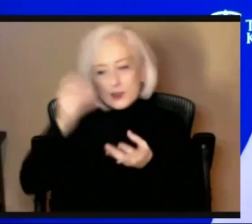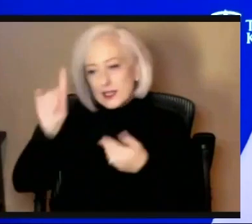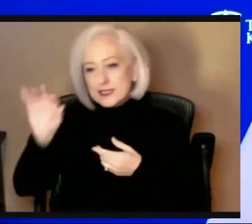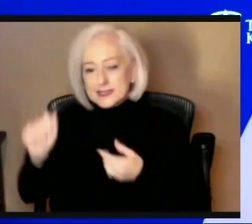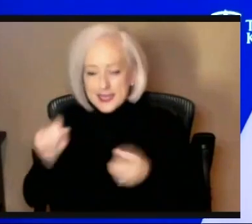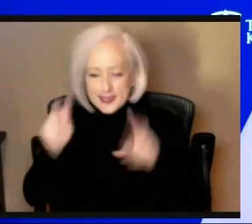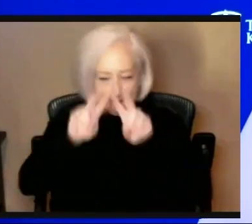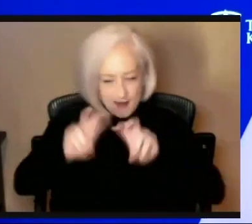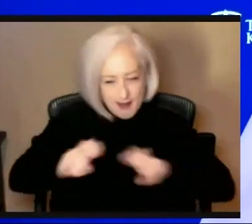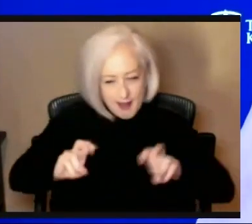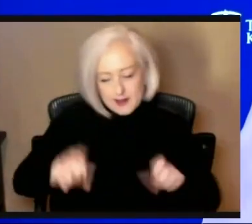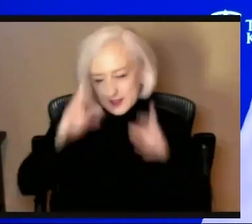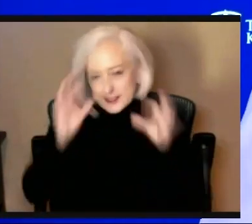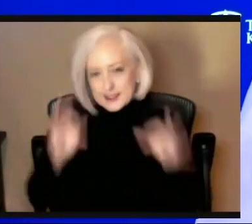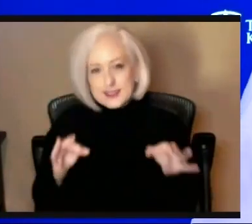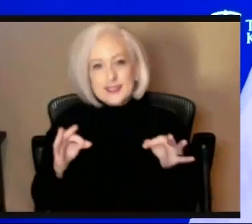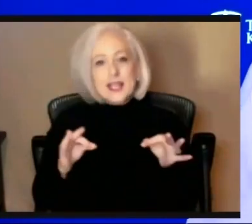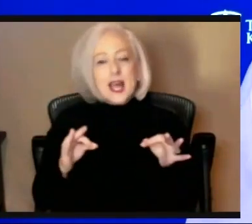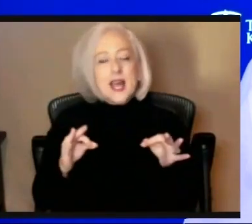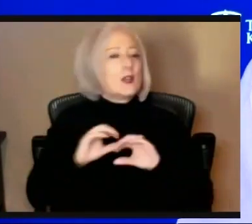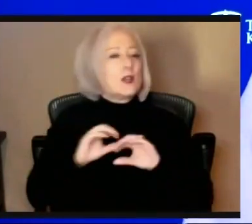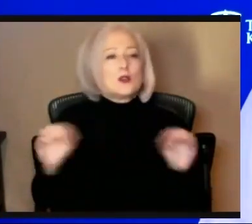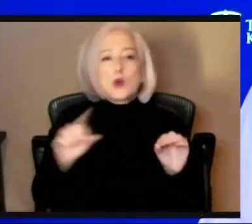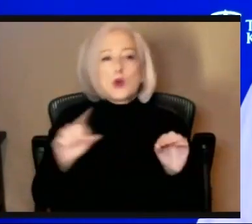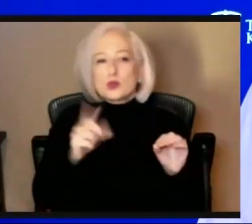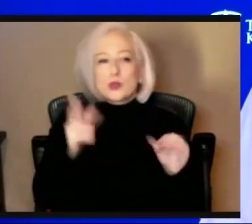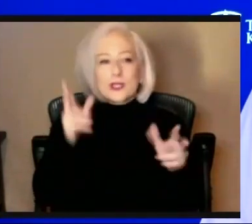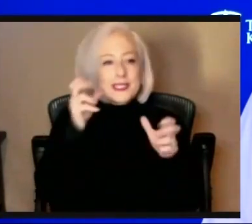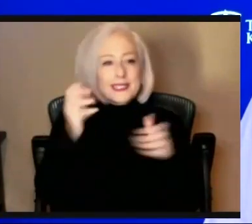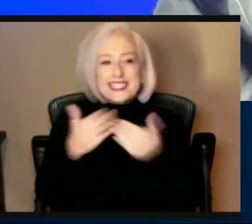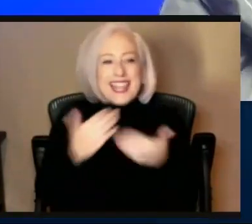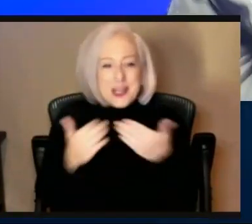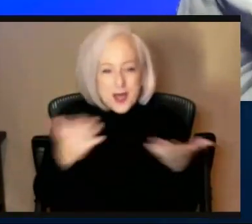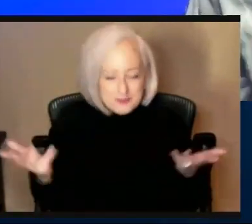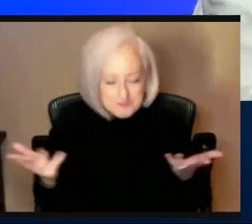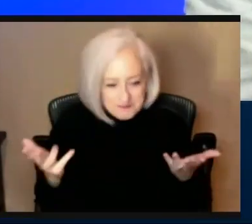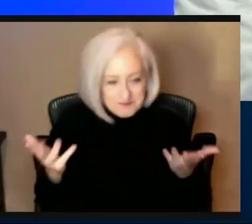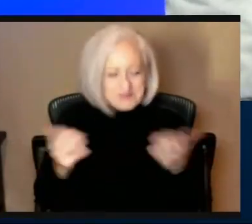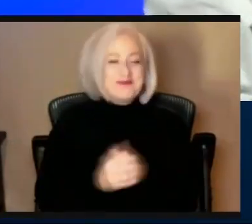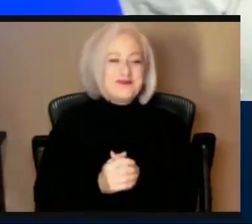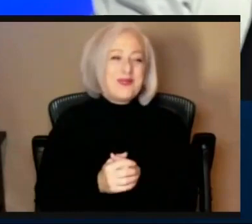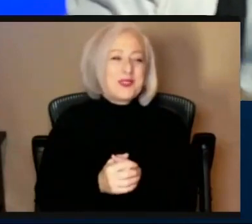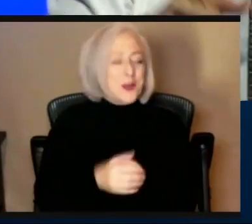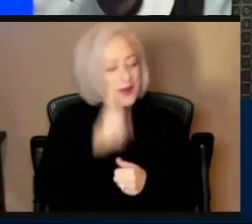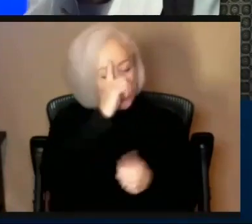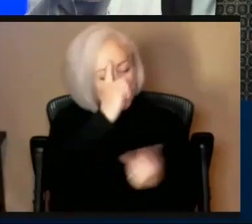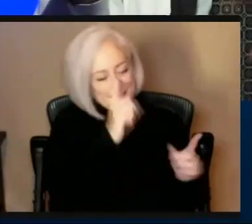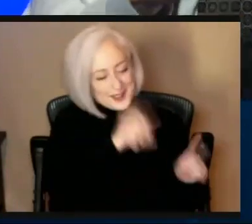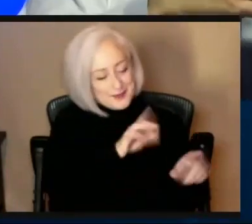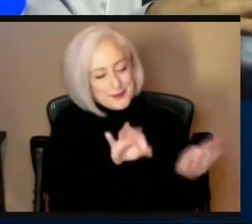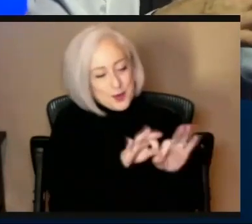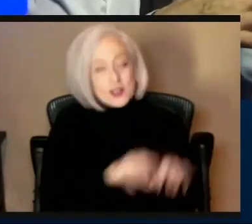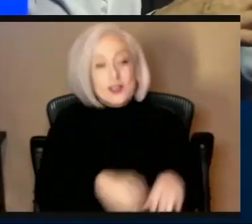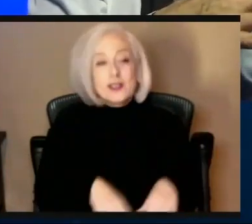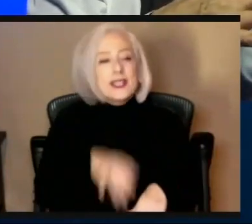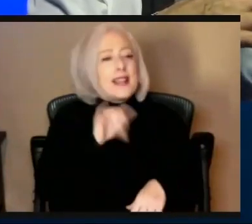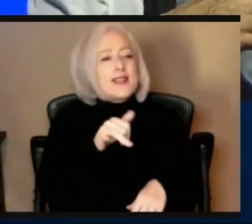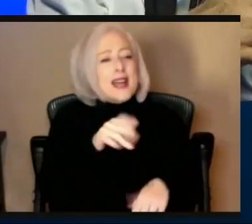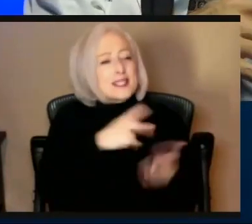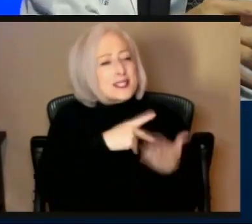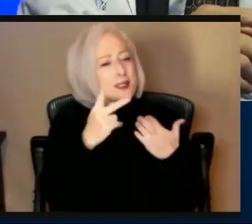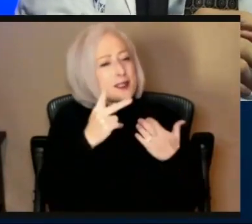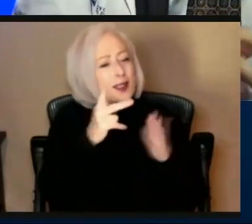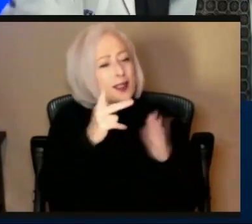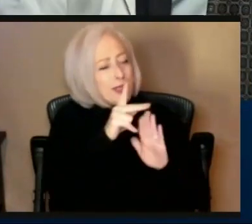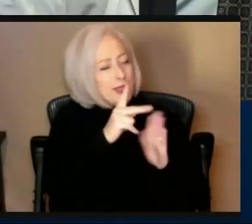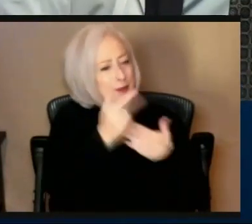conclusion that nobody was really listening to them anyways. And so I think it's important. The things we say, maybe. That's right. So isn't that the program you were on very early in the